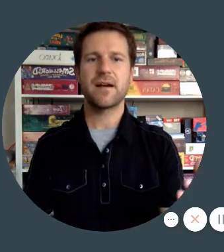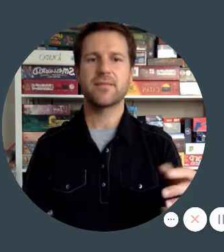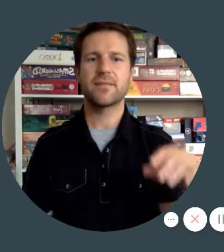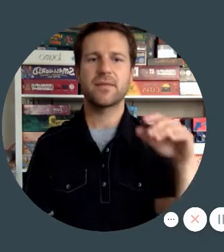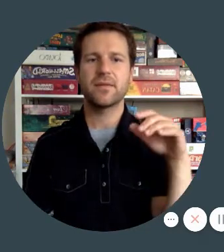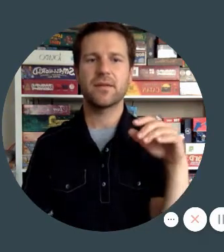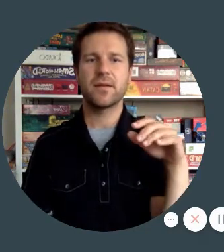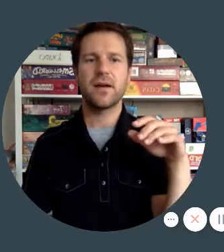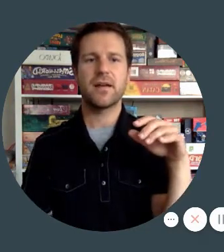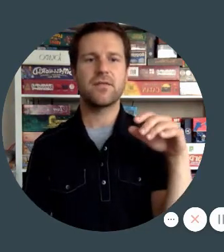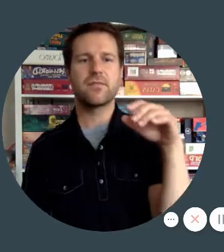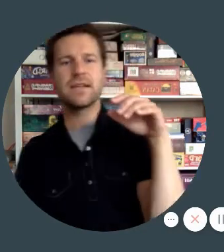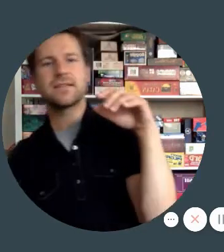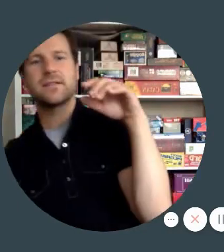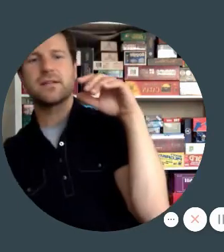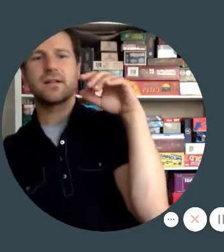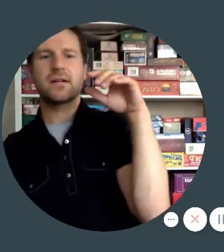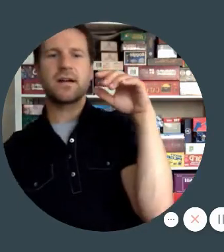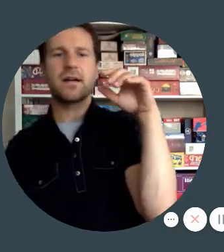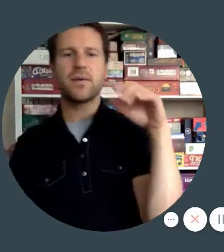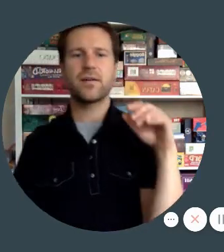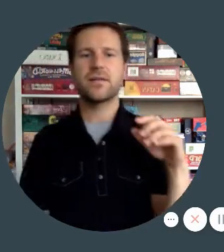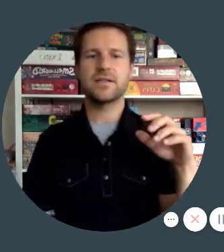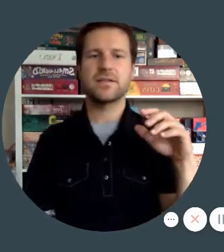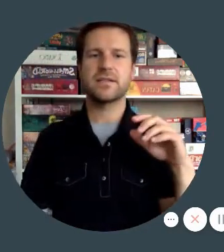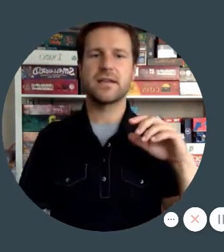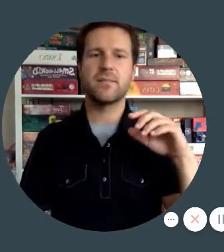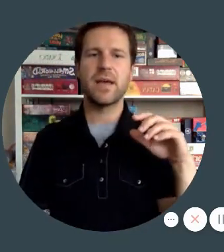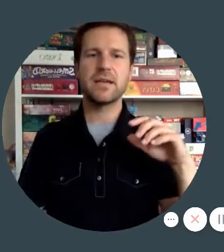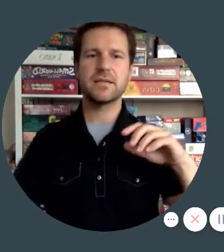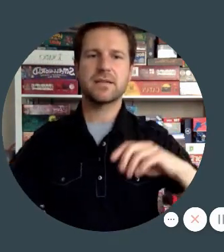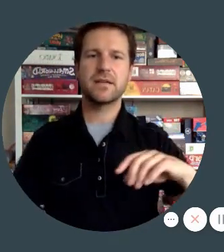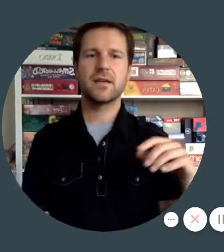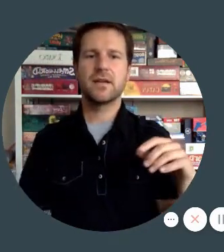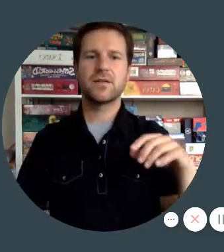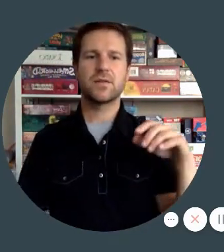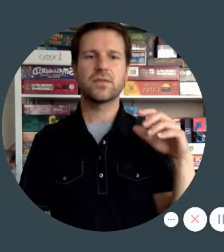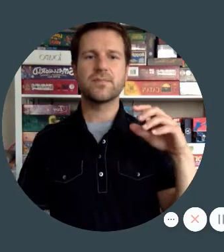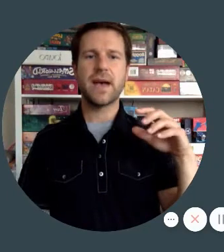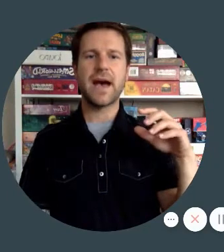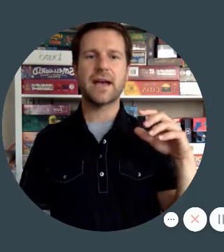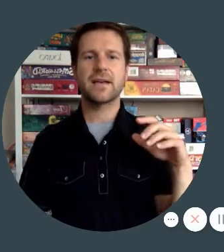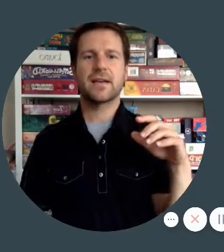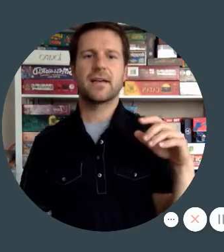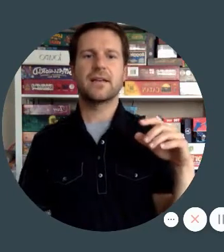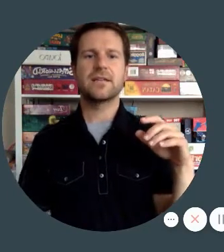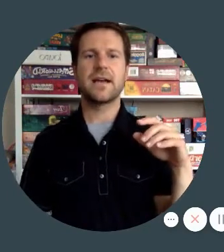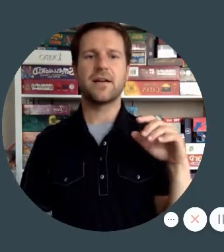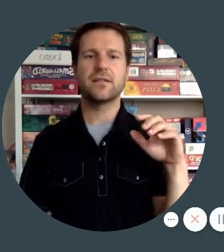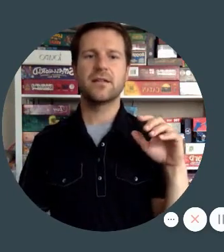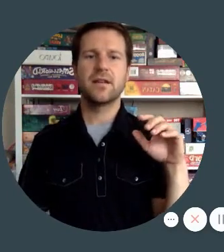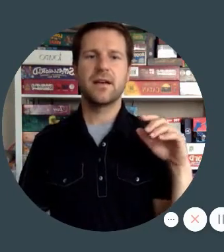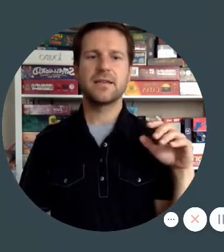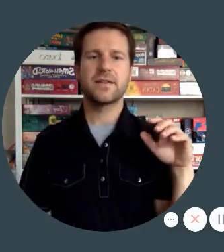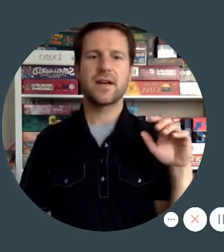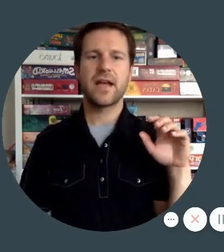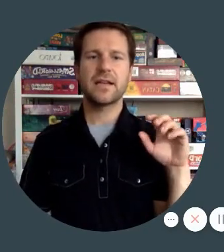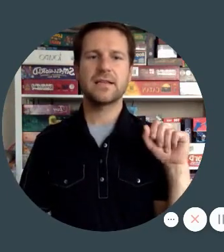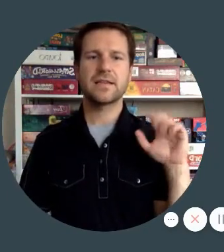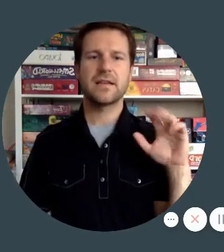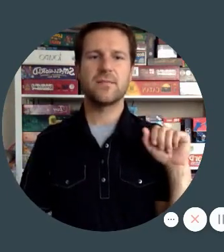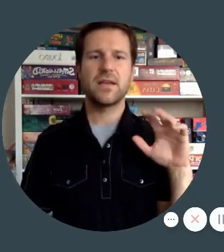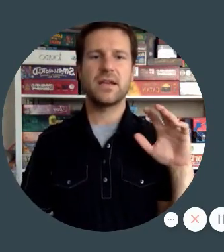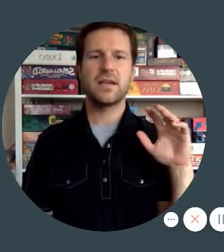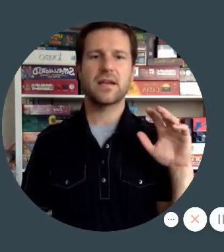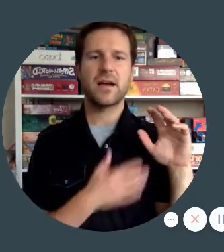case, be comfortable. You rest your elbow is just at a bent, shoulders back and down, and so your